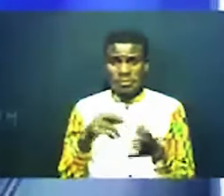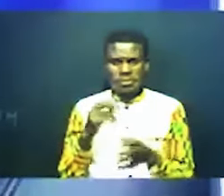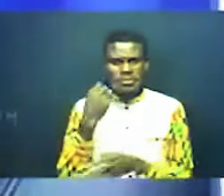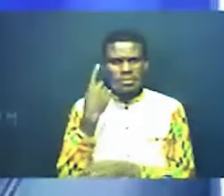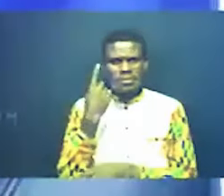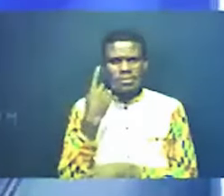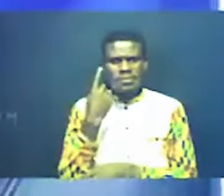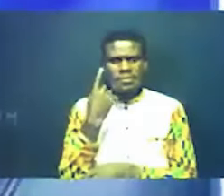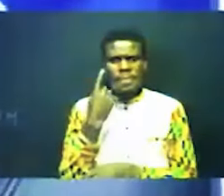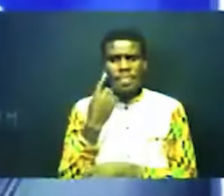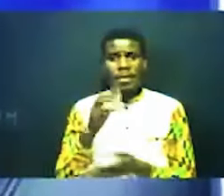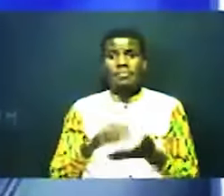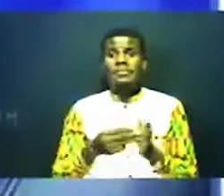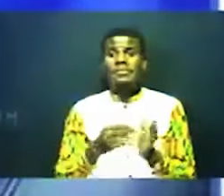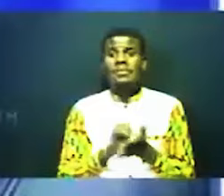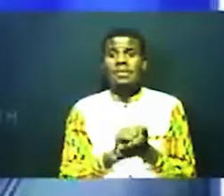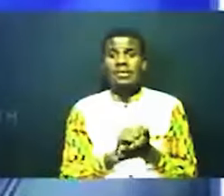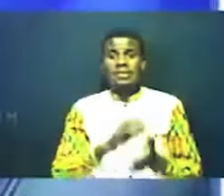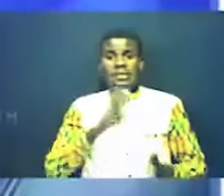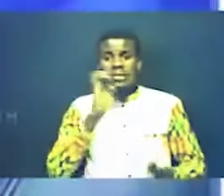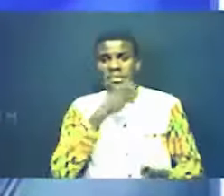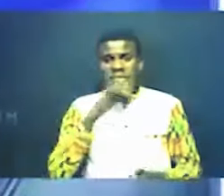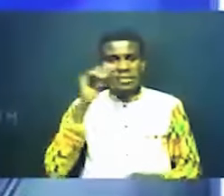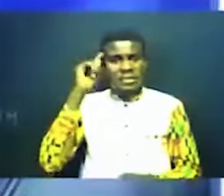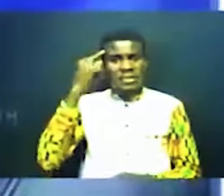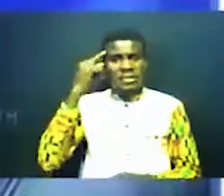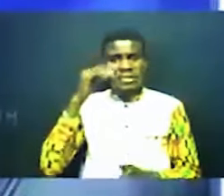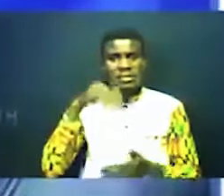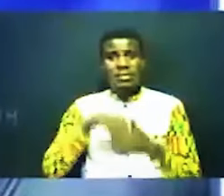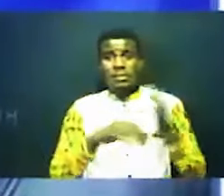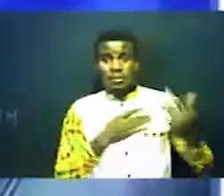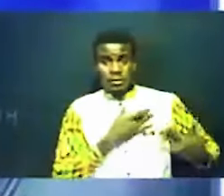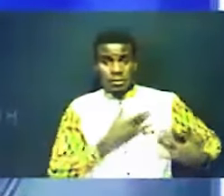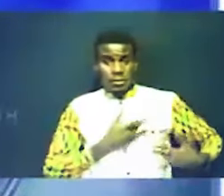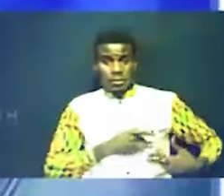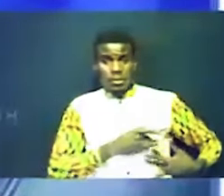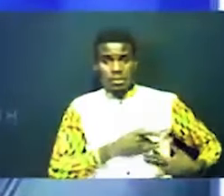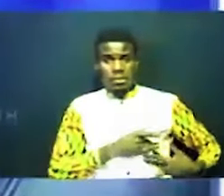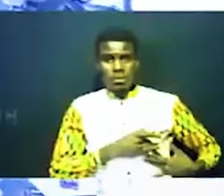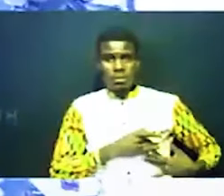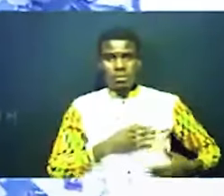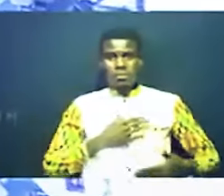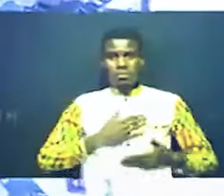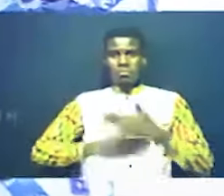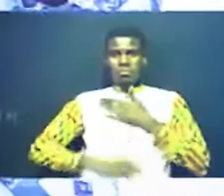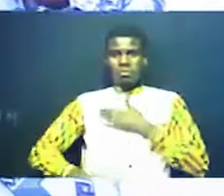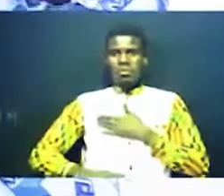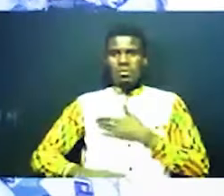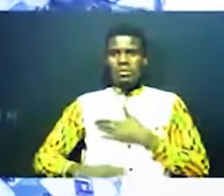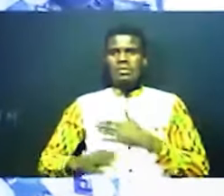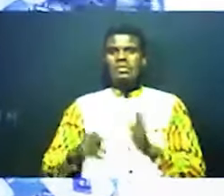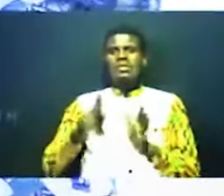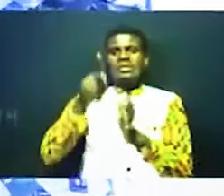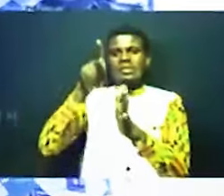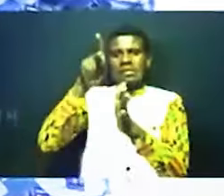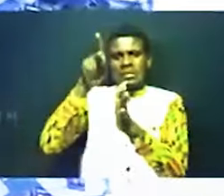there. So the evil thought in the heart is going to give birth to